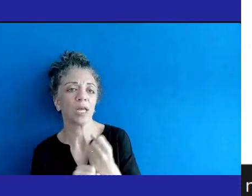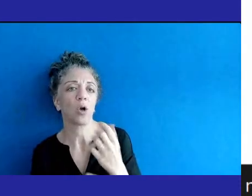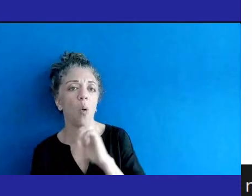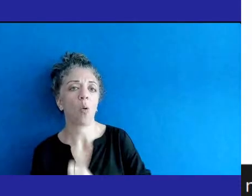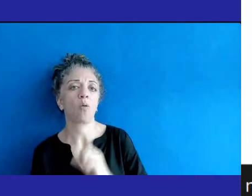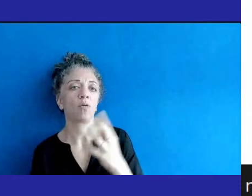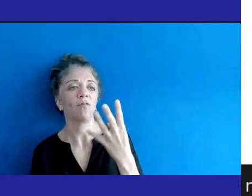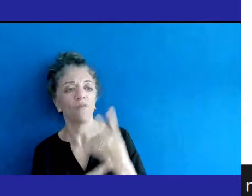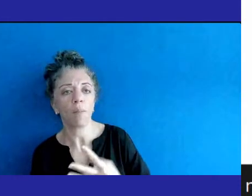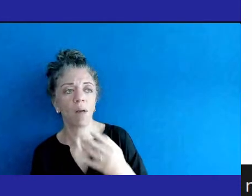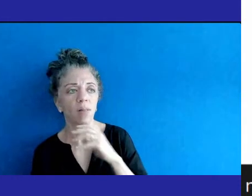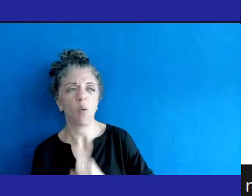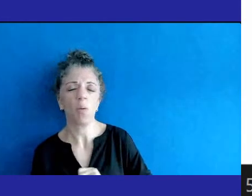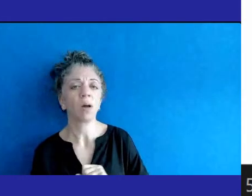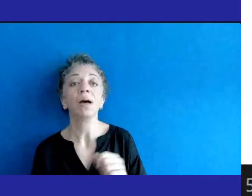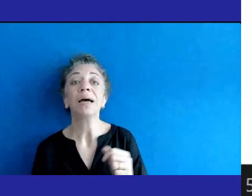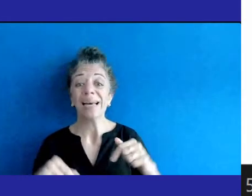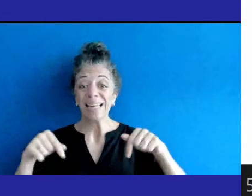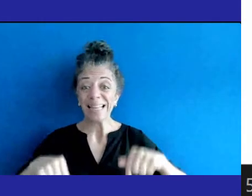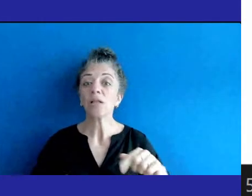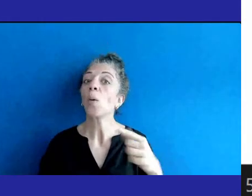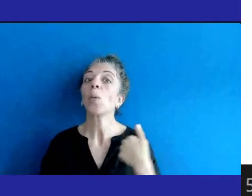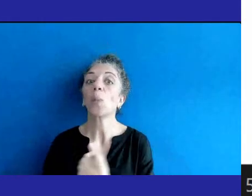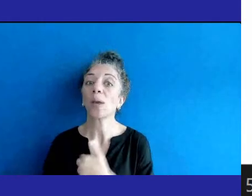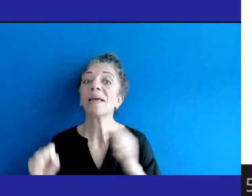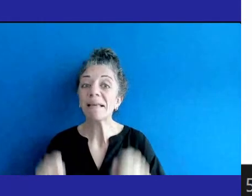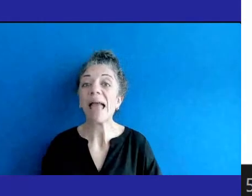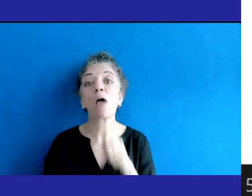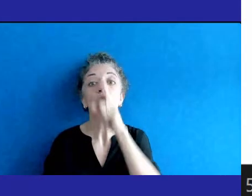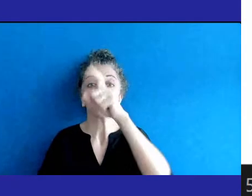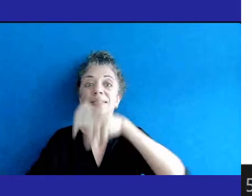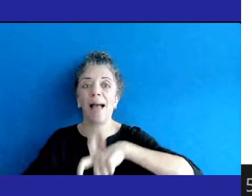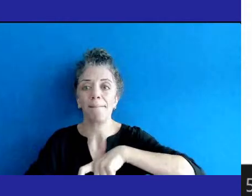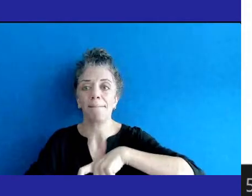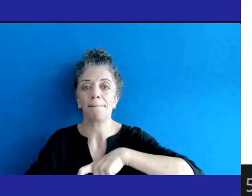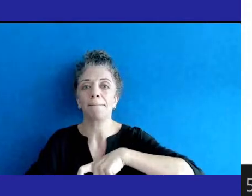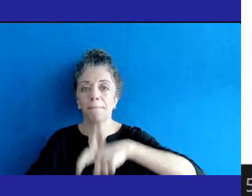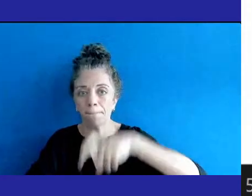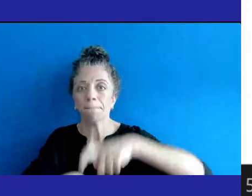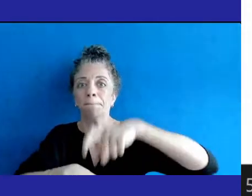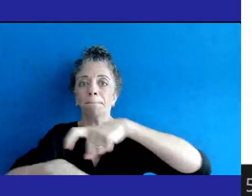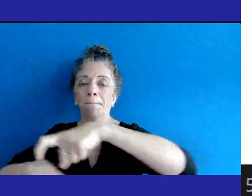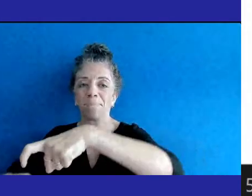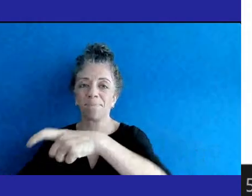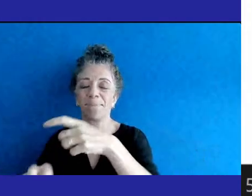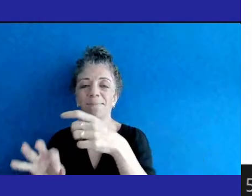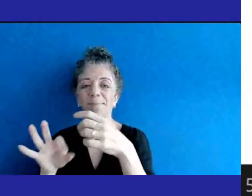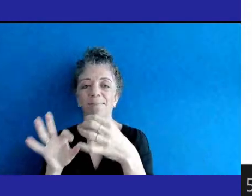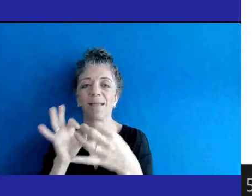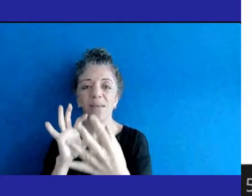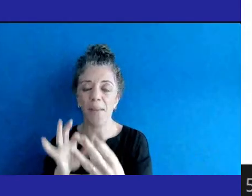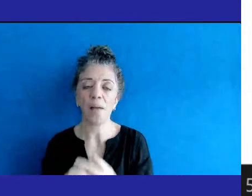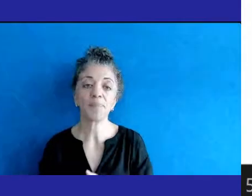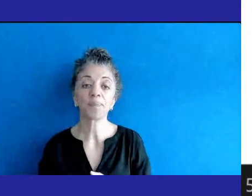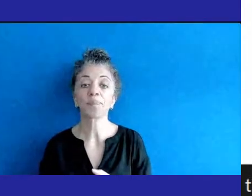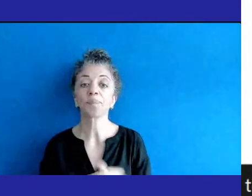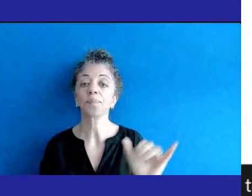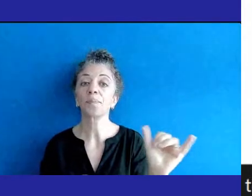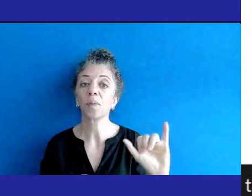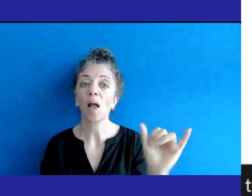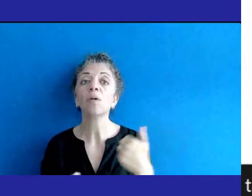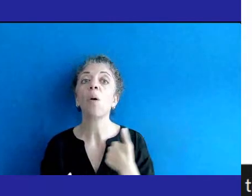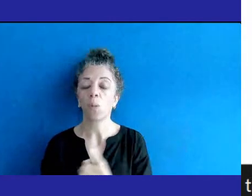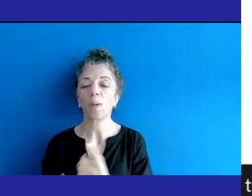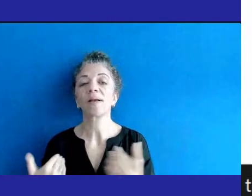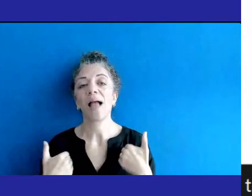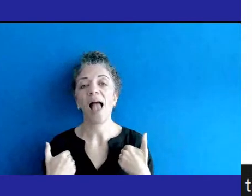with this, we'll be able to do real-time feedback, problem solve as we need to, but directionally, we should have the tools at our